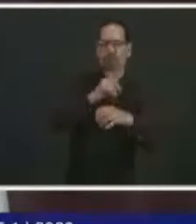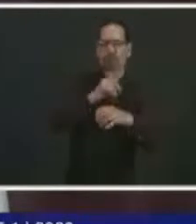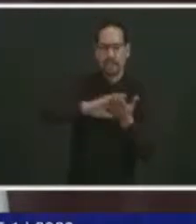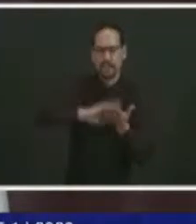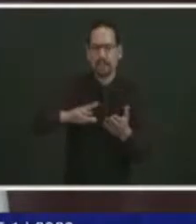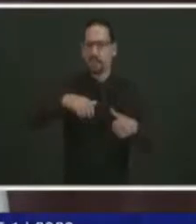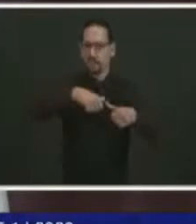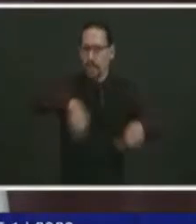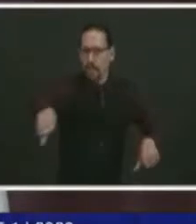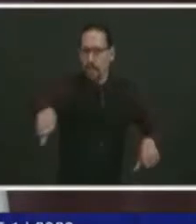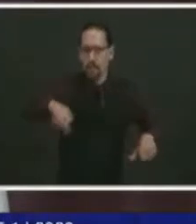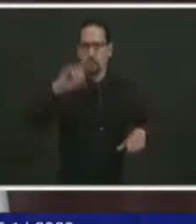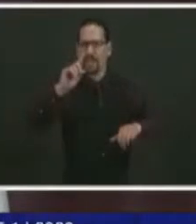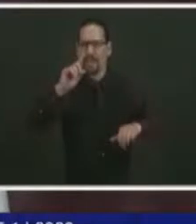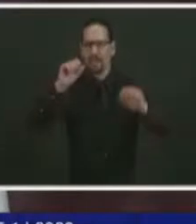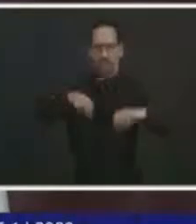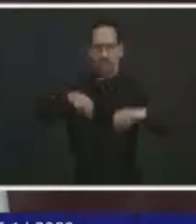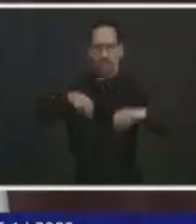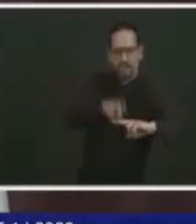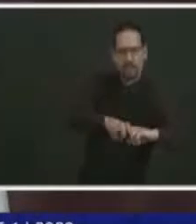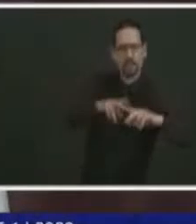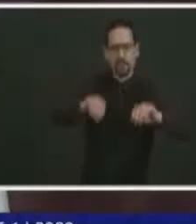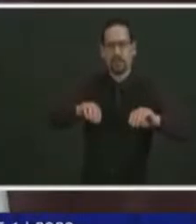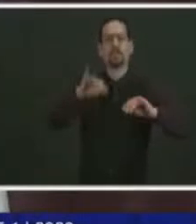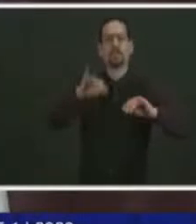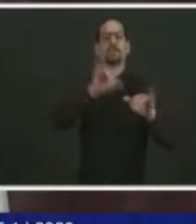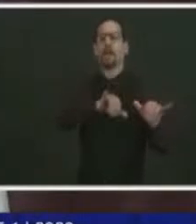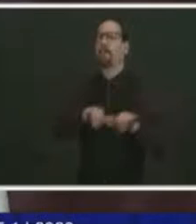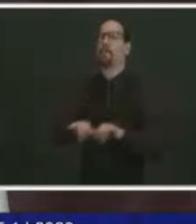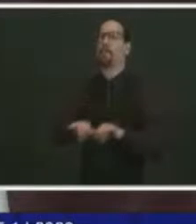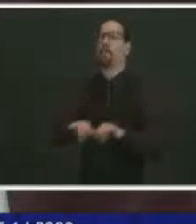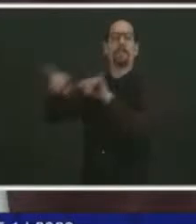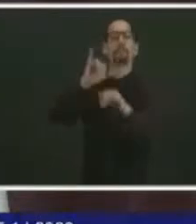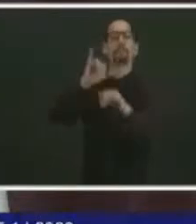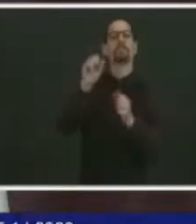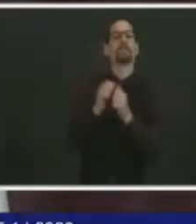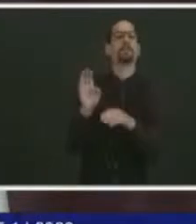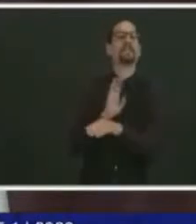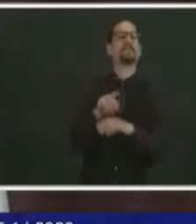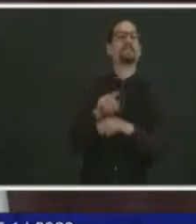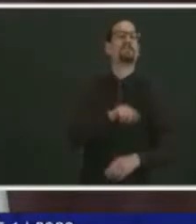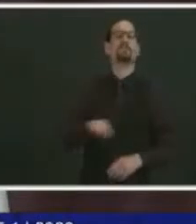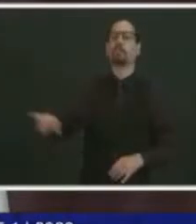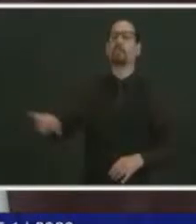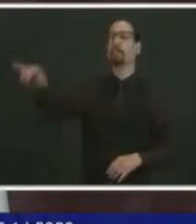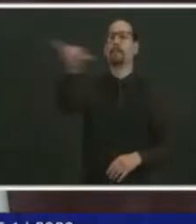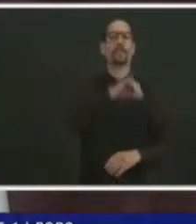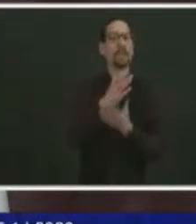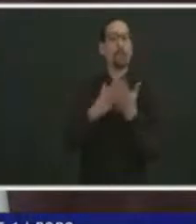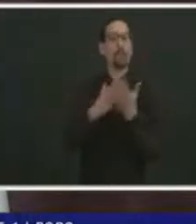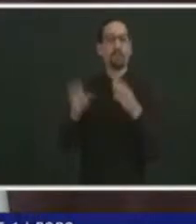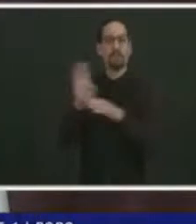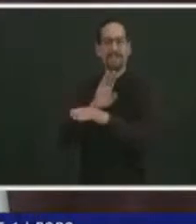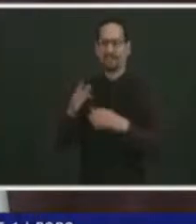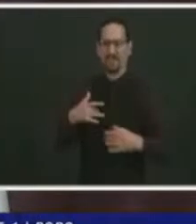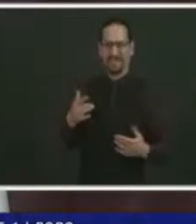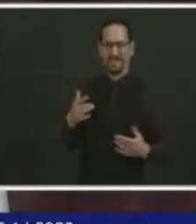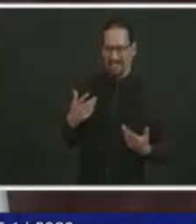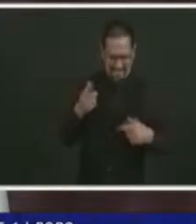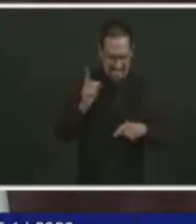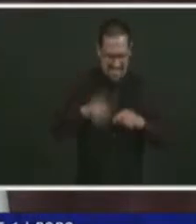well. All week long, we've heard from so many small businesses saying, I'm just not going to be ready for Monday